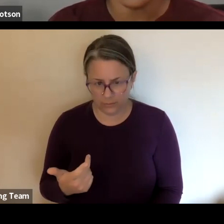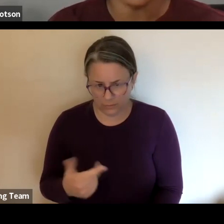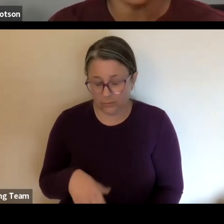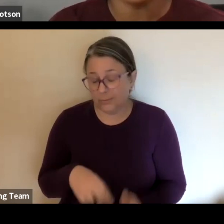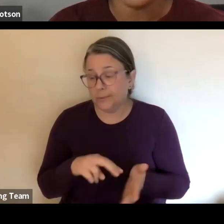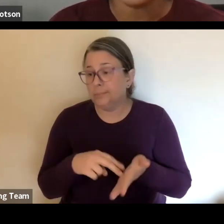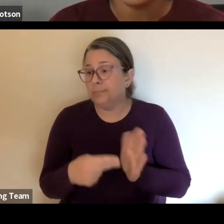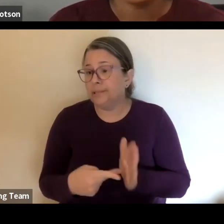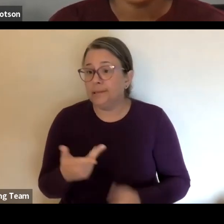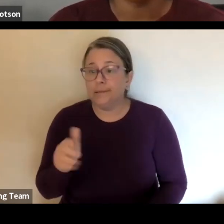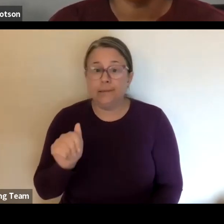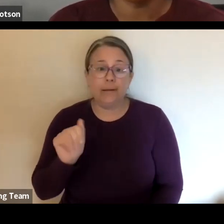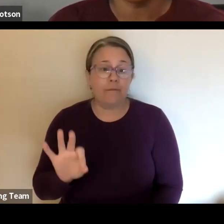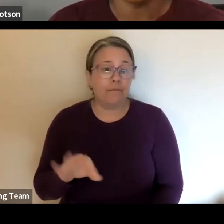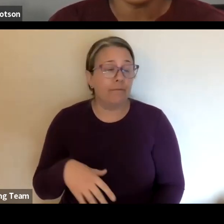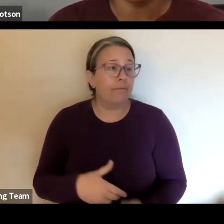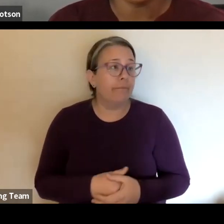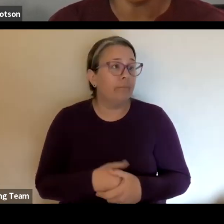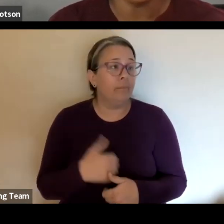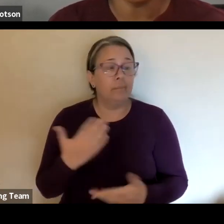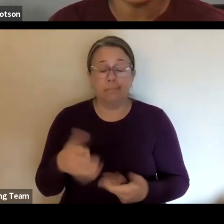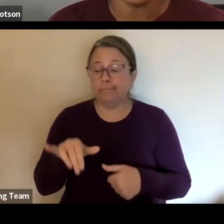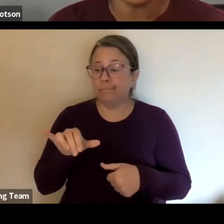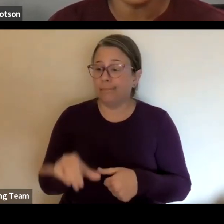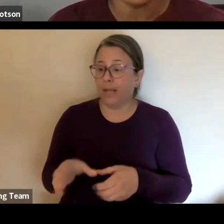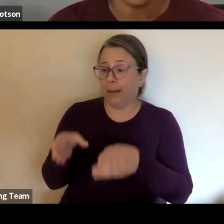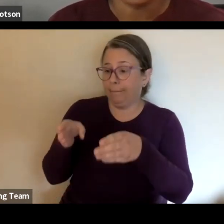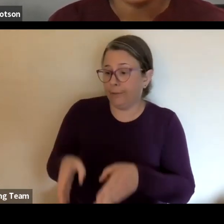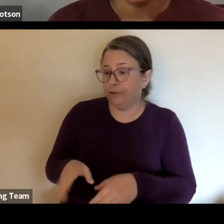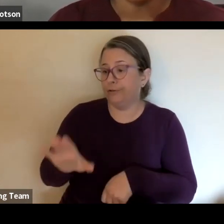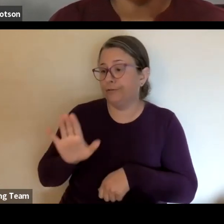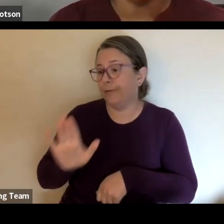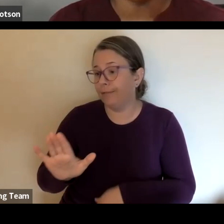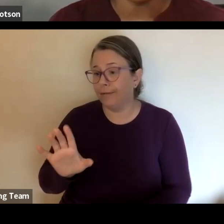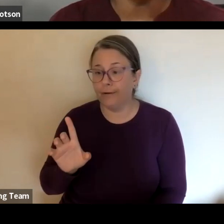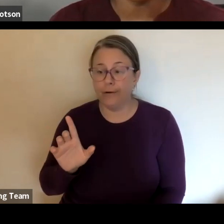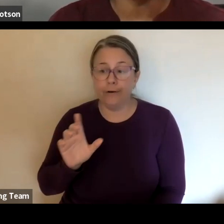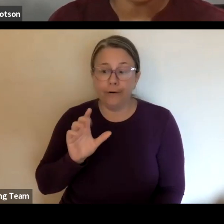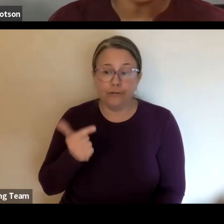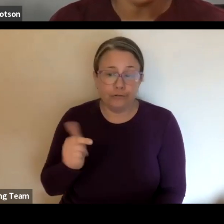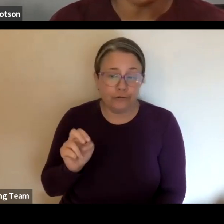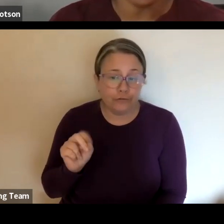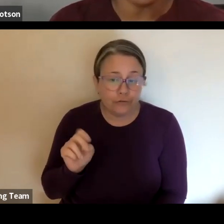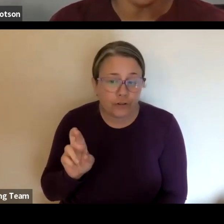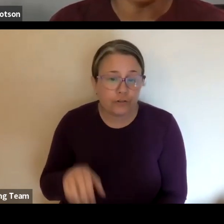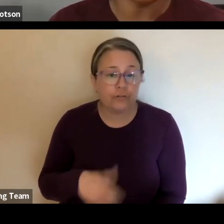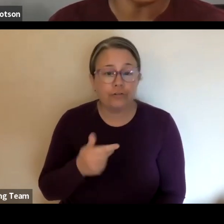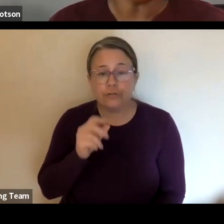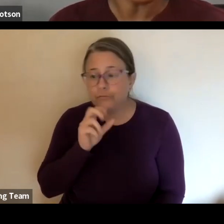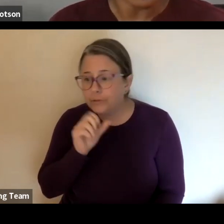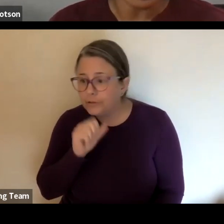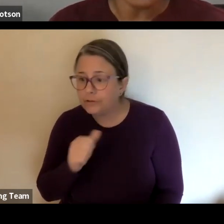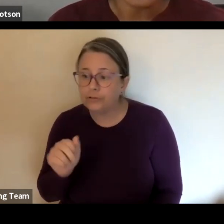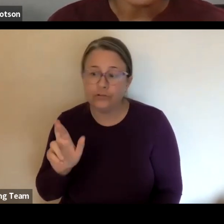demographics, their gender, their age, their race, they are more at risk for certain conditions, or if